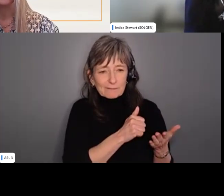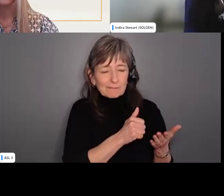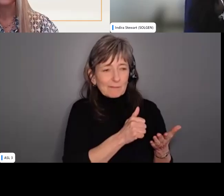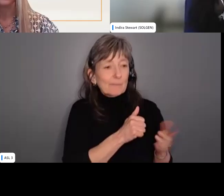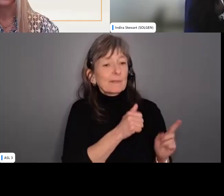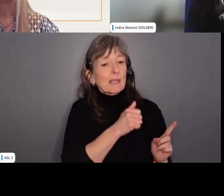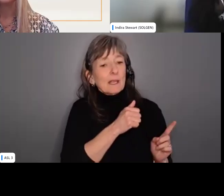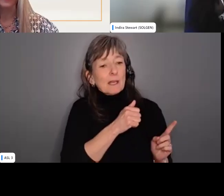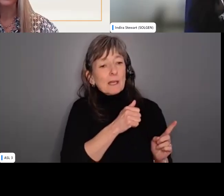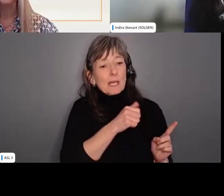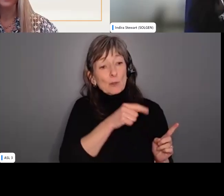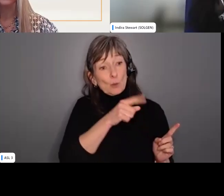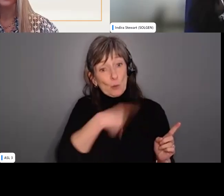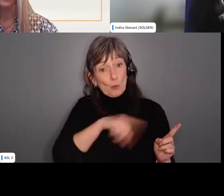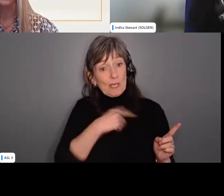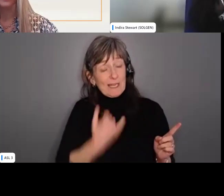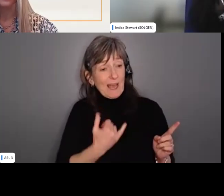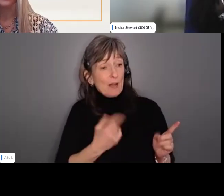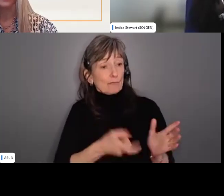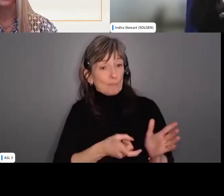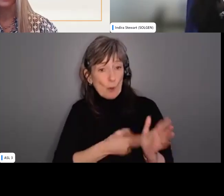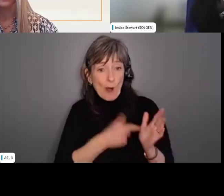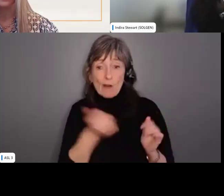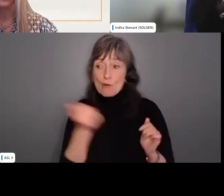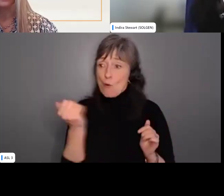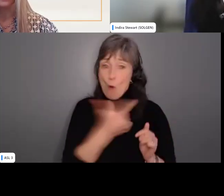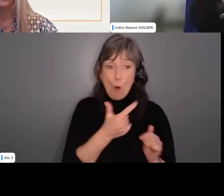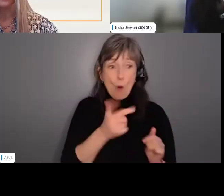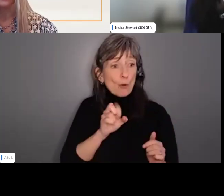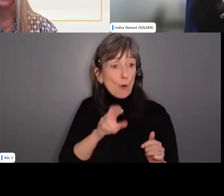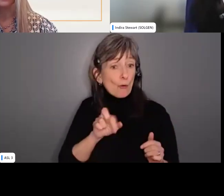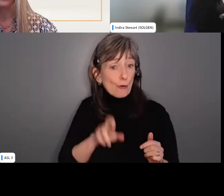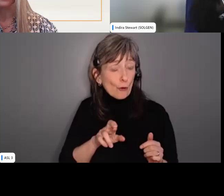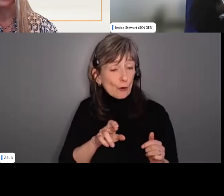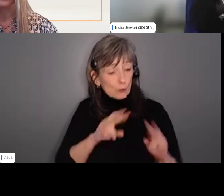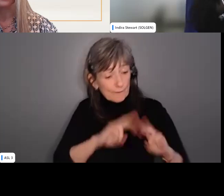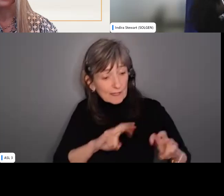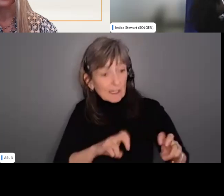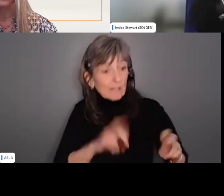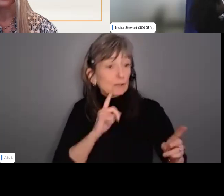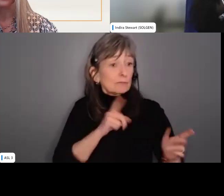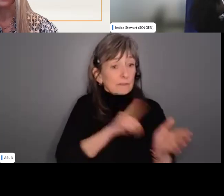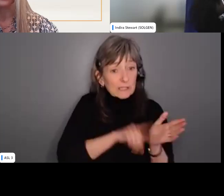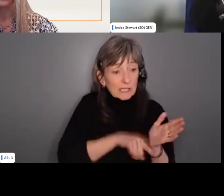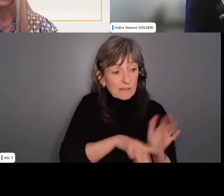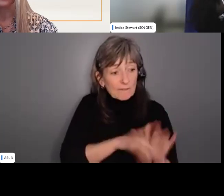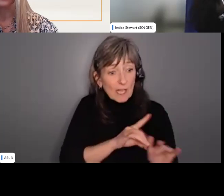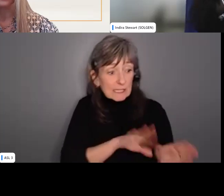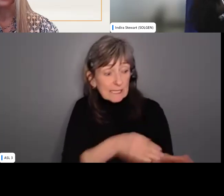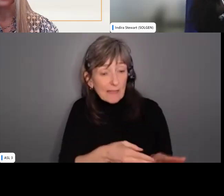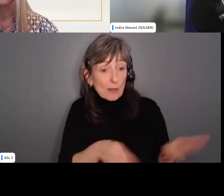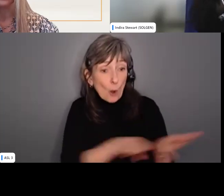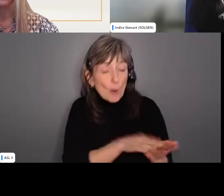violence checkbox that is mandatory for coroners to consider and check off before a case can be closed